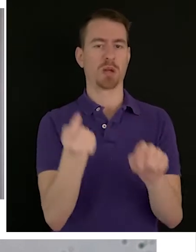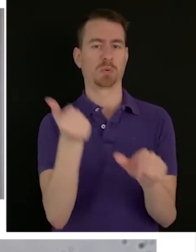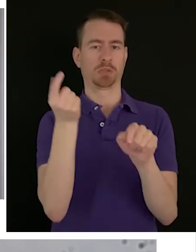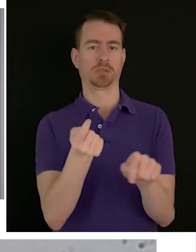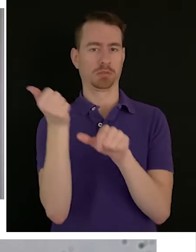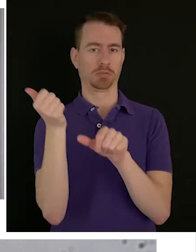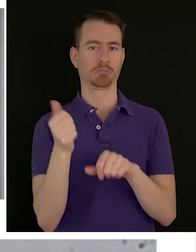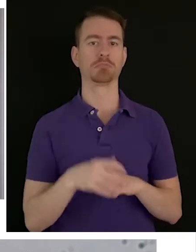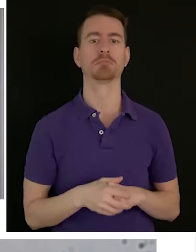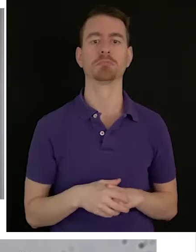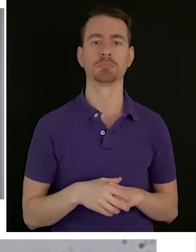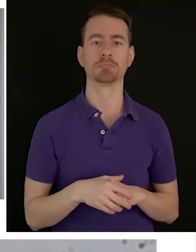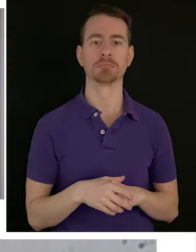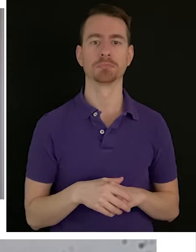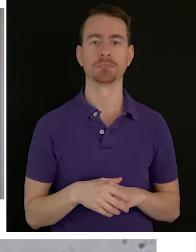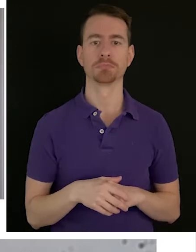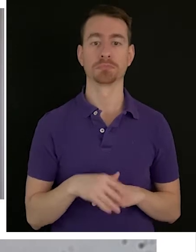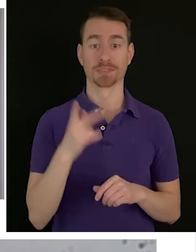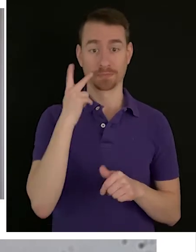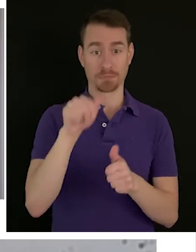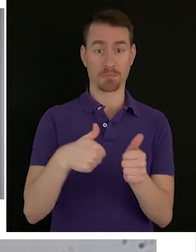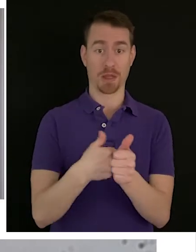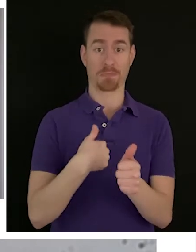that are living in this water.